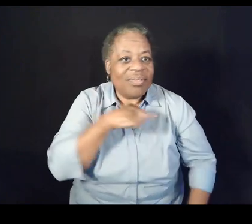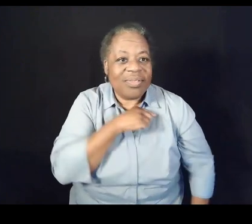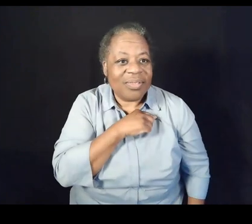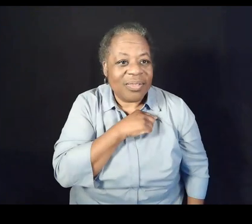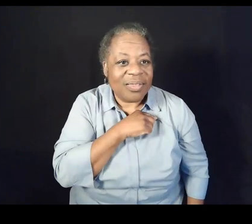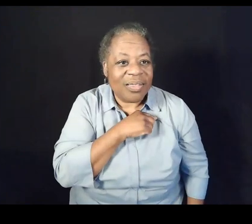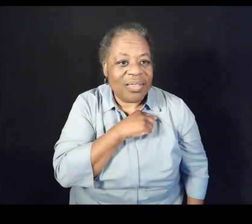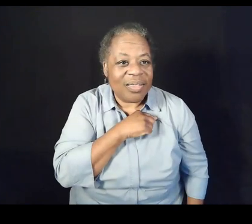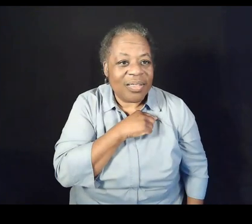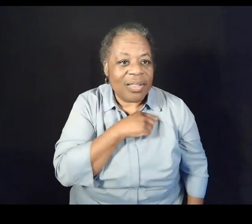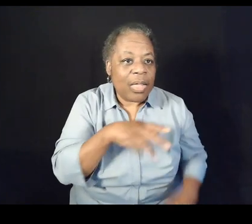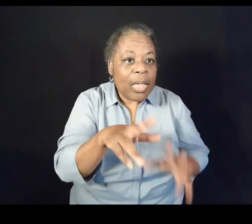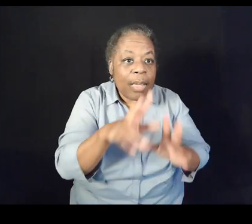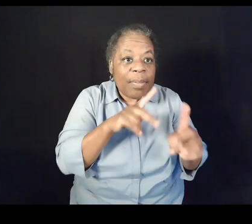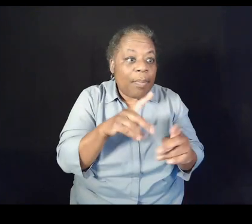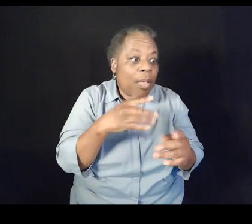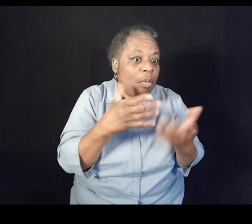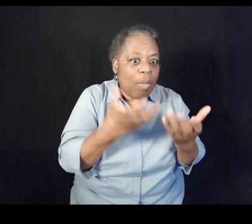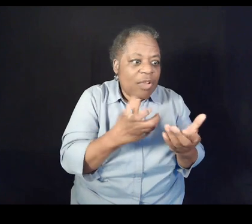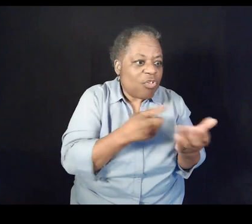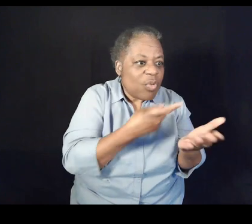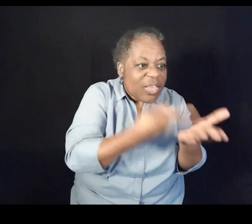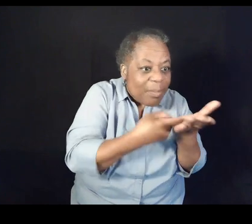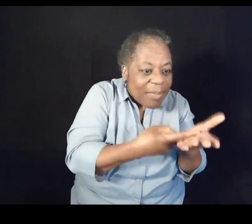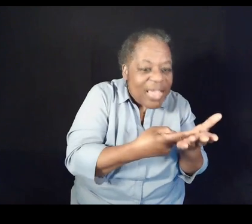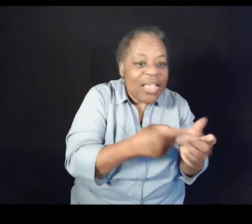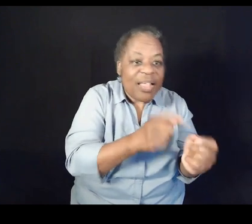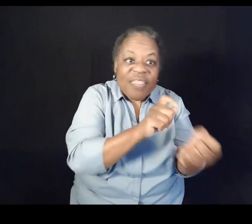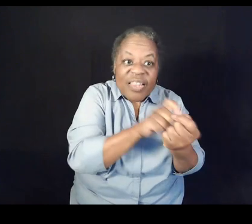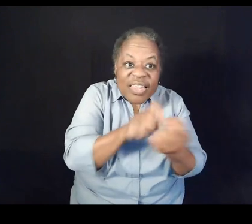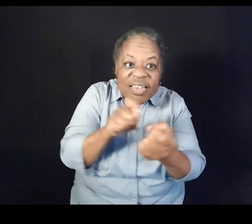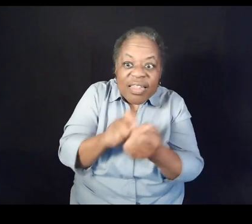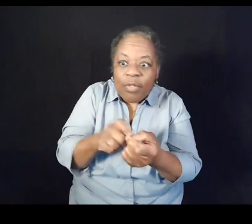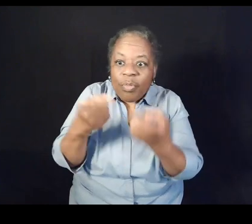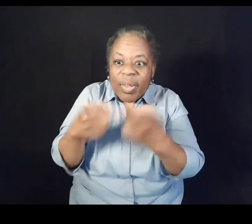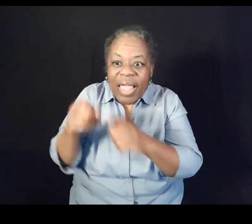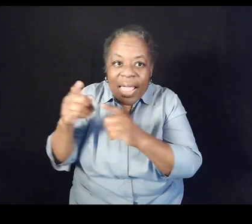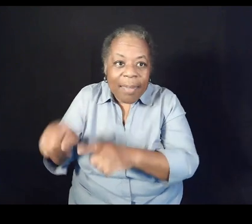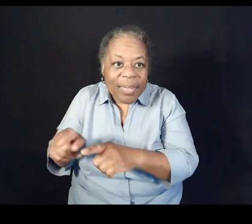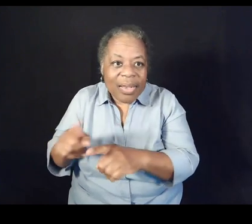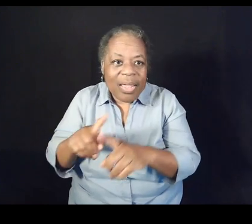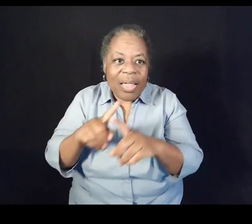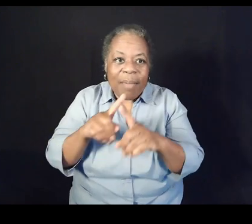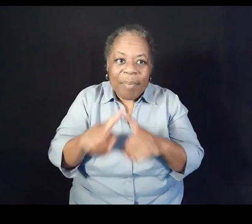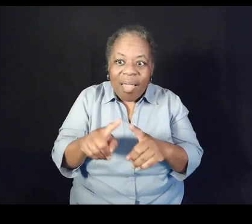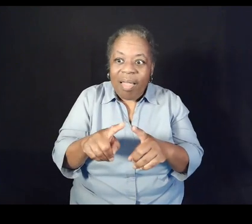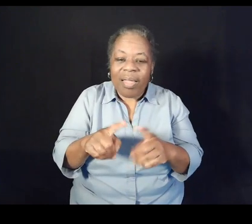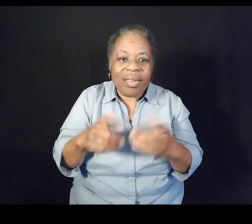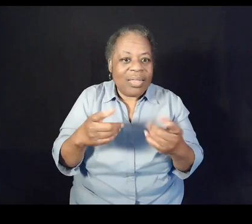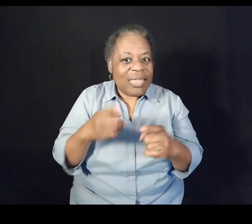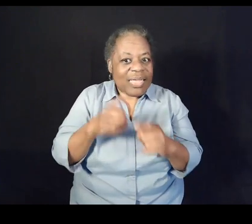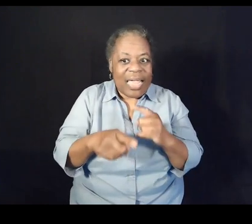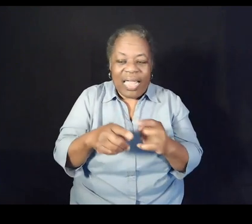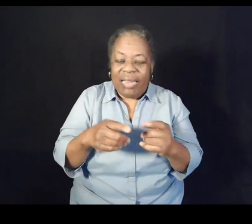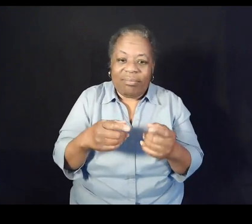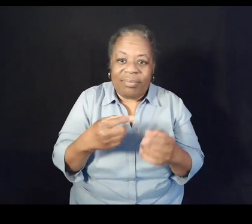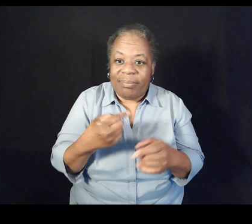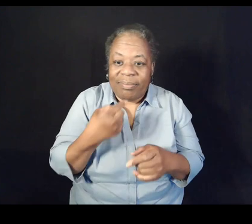Now, while people may want to debate the details of what happened, it's hard to argue that they never happened.